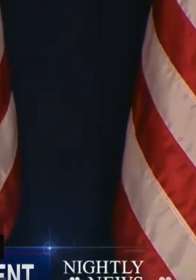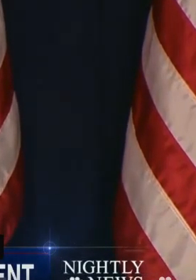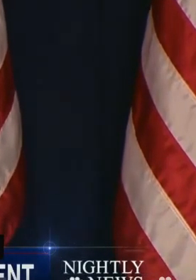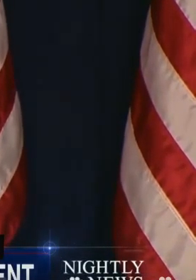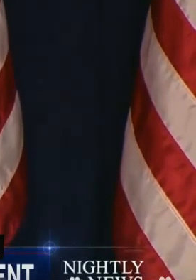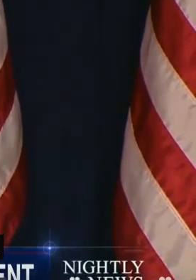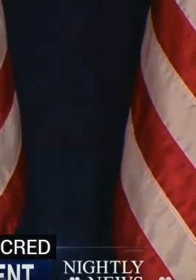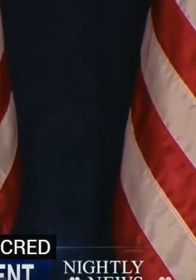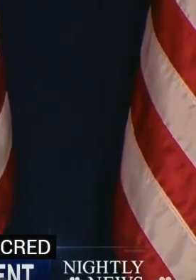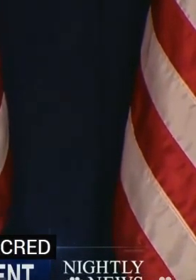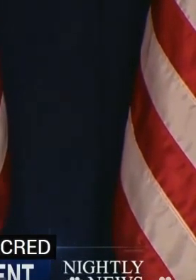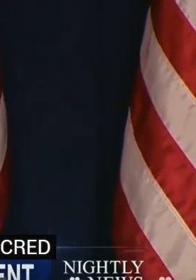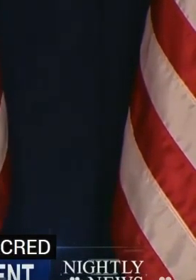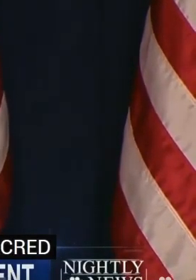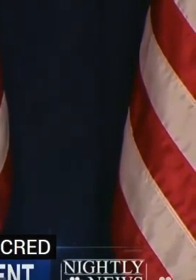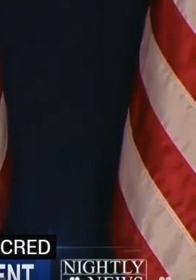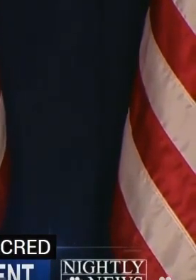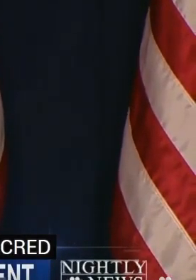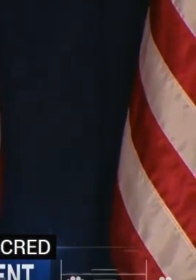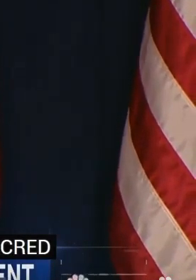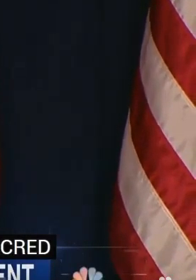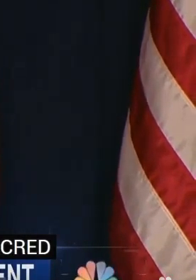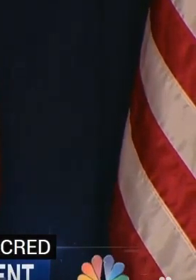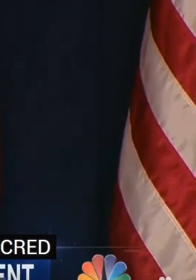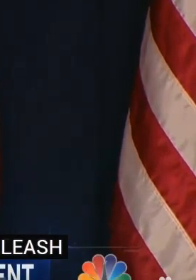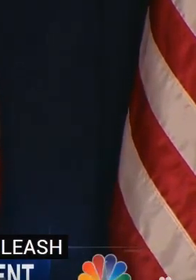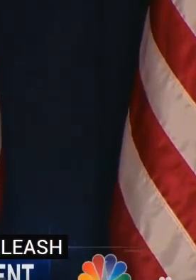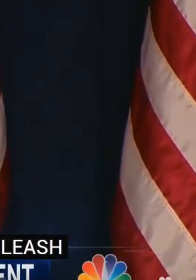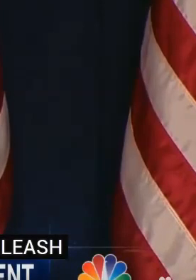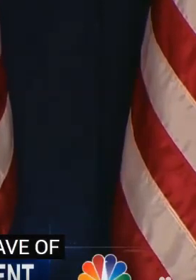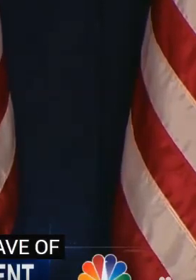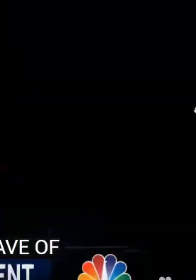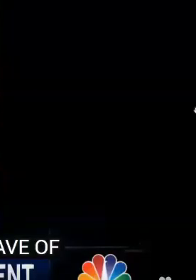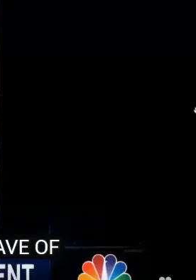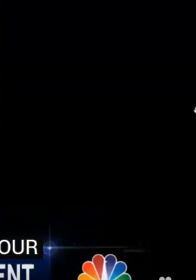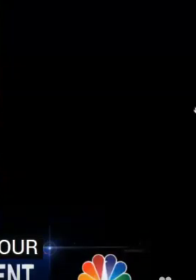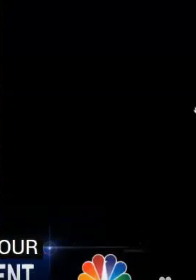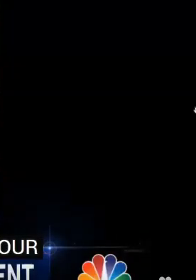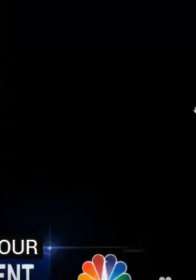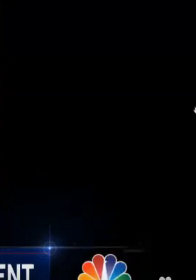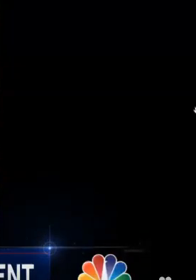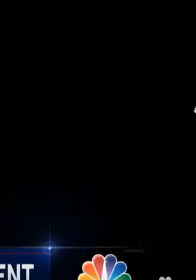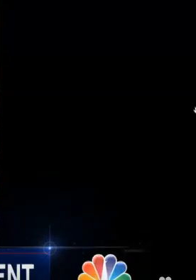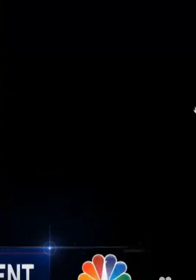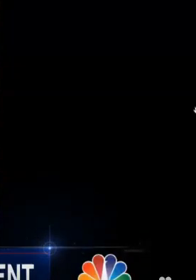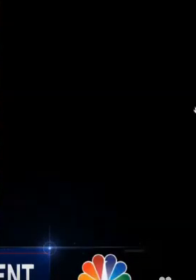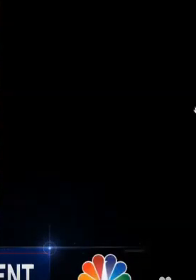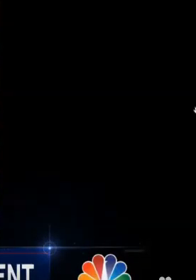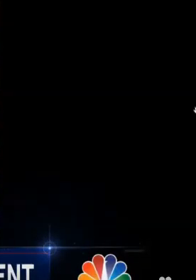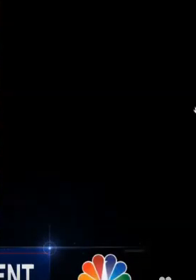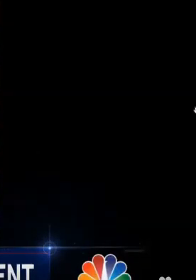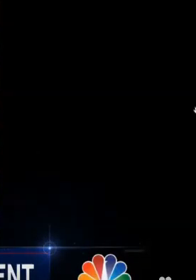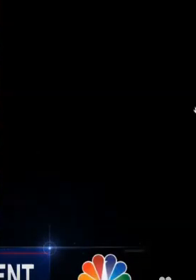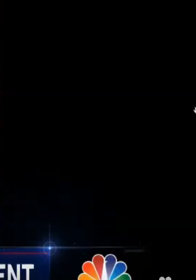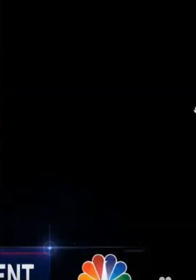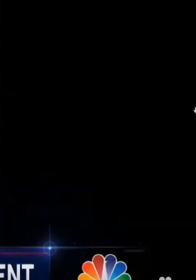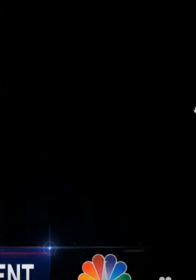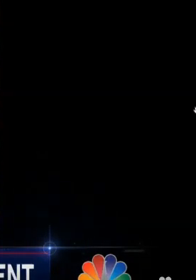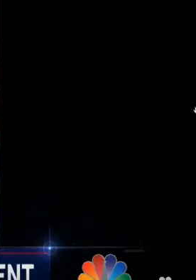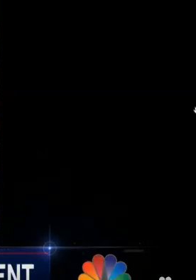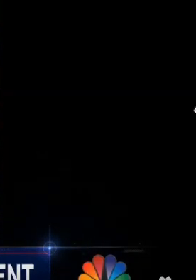memorials, and unleash a wave of violent crime in our cities. Today, Joe Biden released a glossy